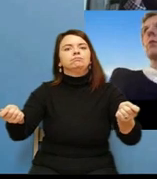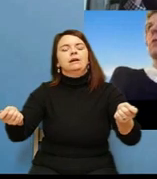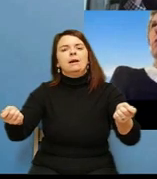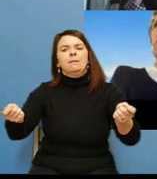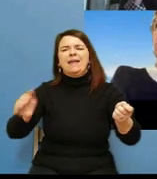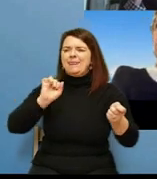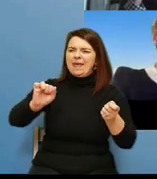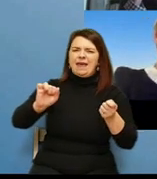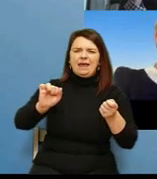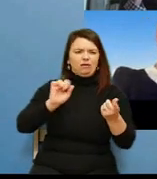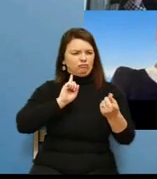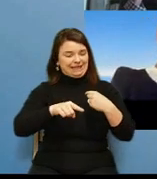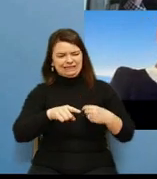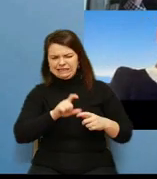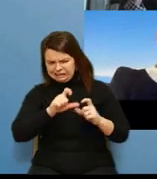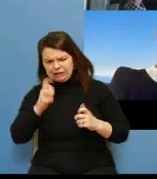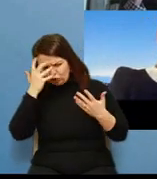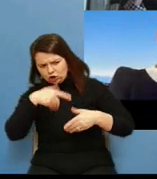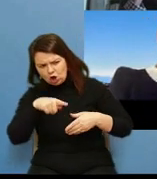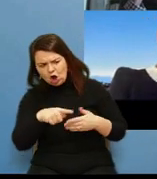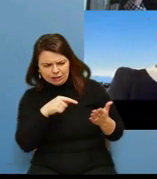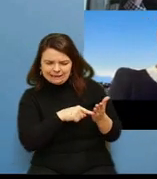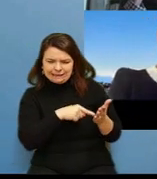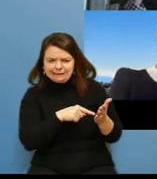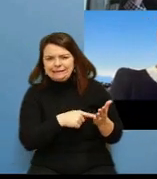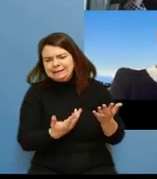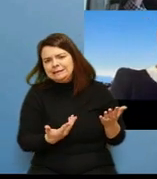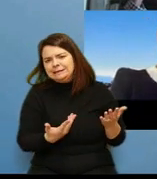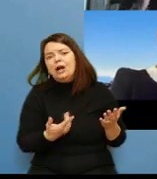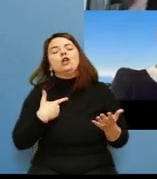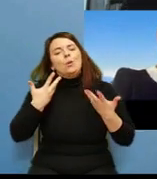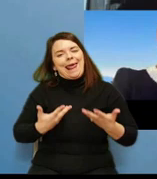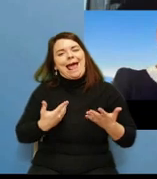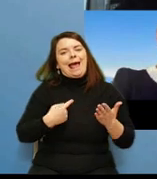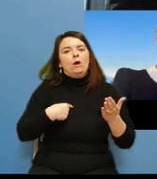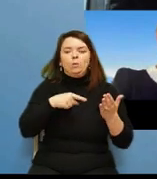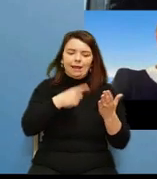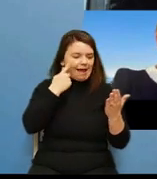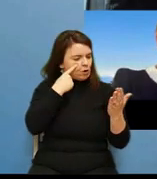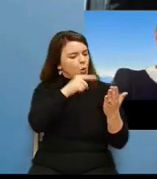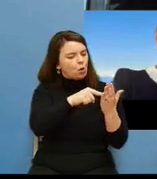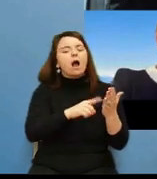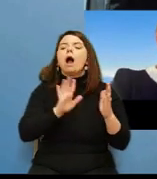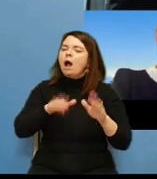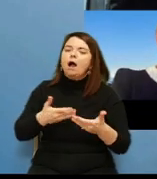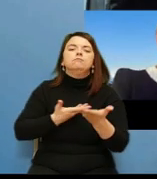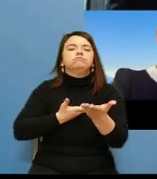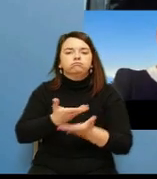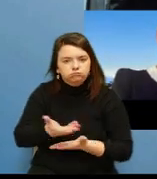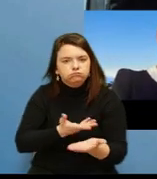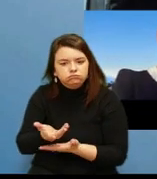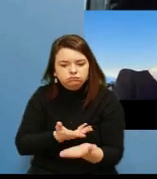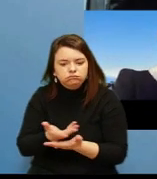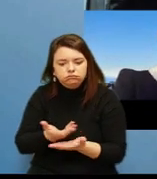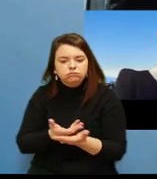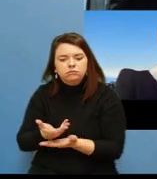about what to do, but when we have then reaction from practice that says, actually, I still have this concern and this question, we're basically running through those points